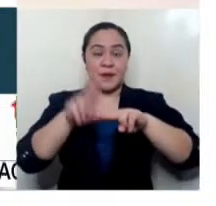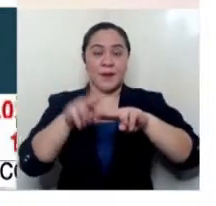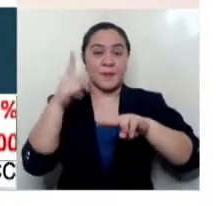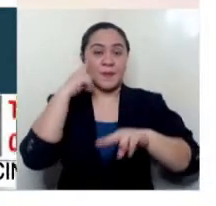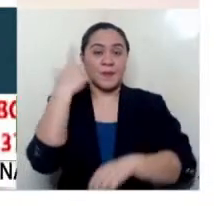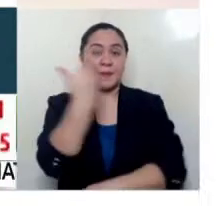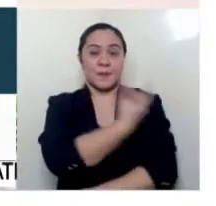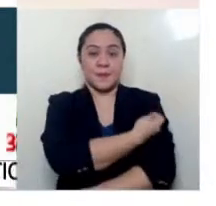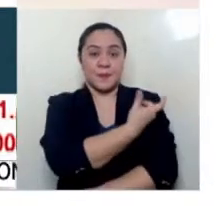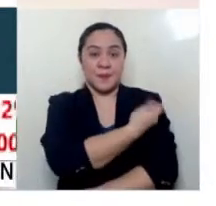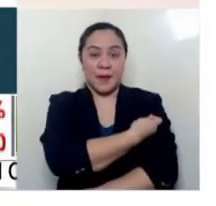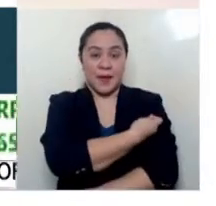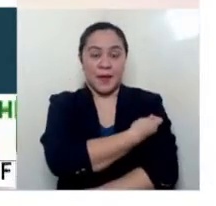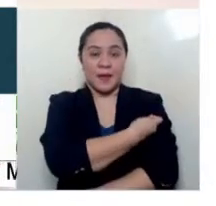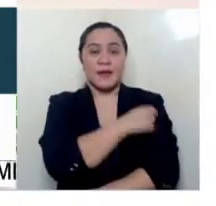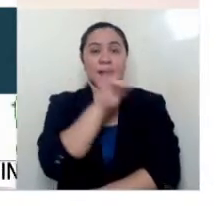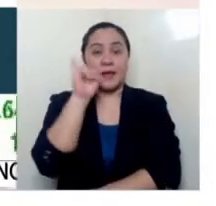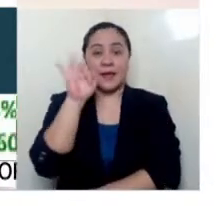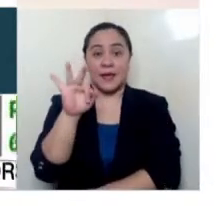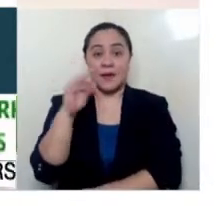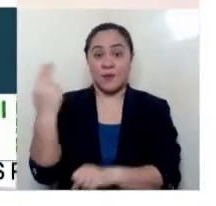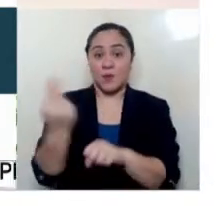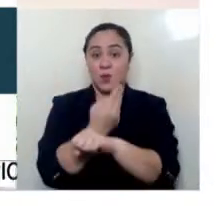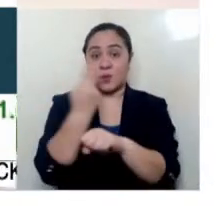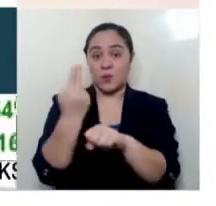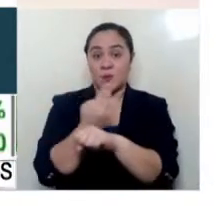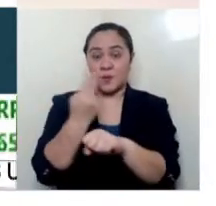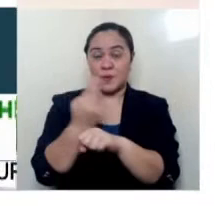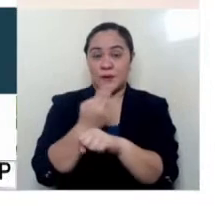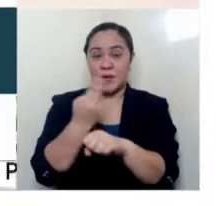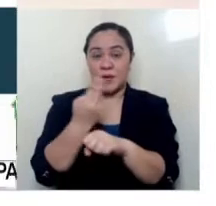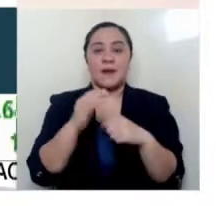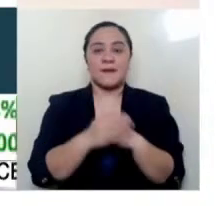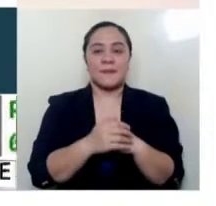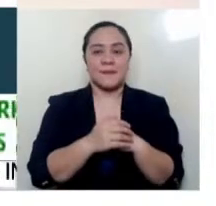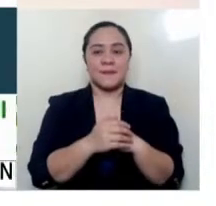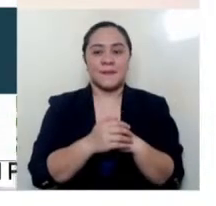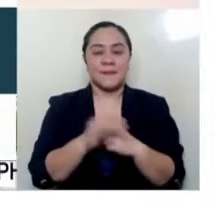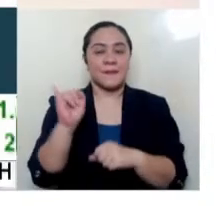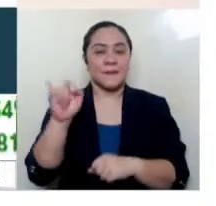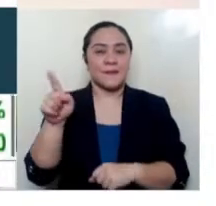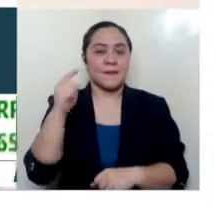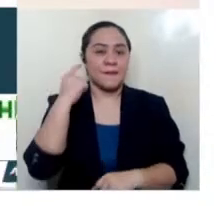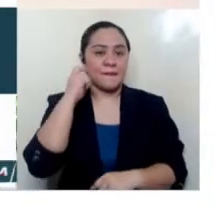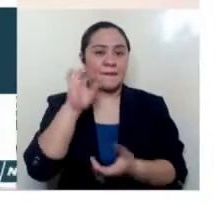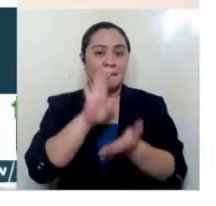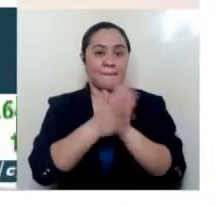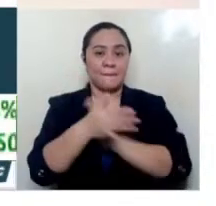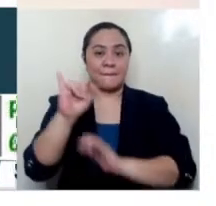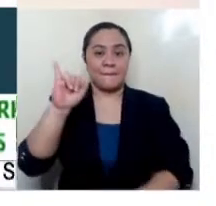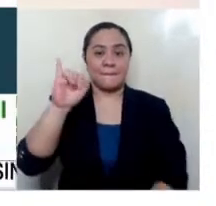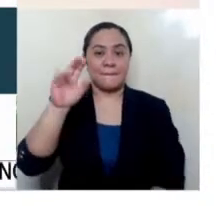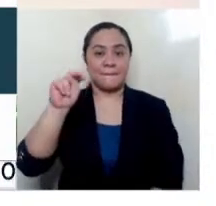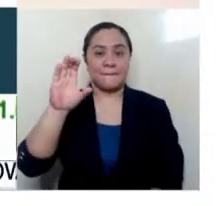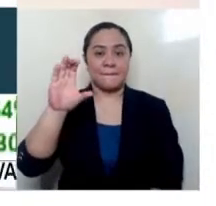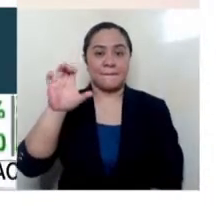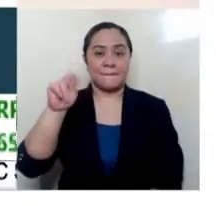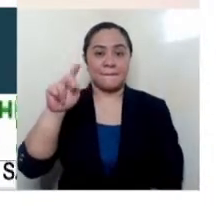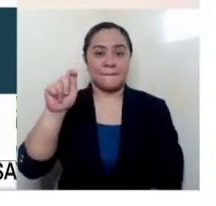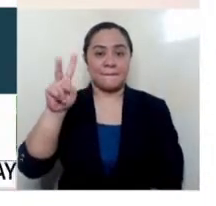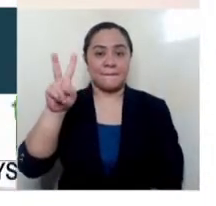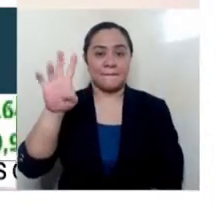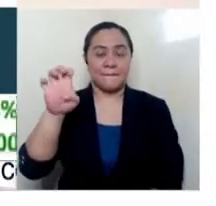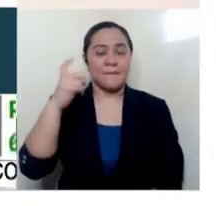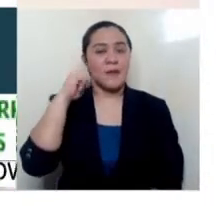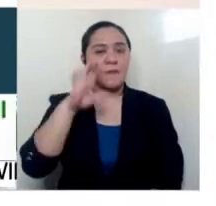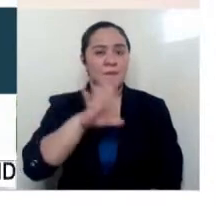vaccinated. So if they will just use it as a means of, you know, incentivizing people to get themselves vaccinated, that's all right.